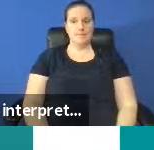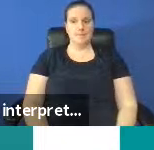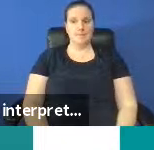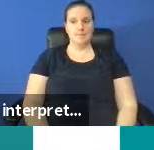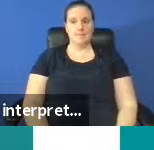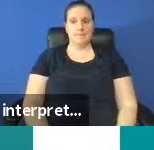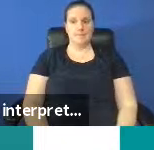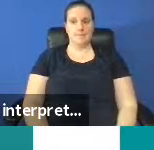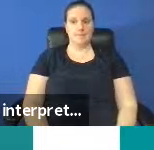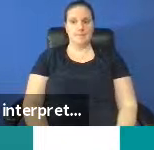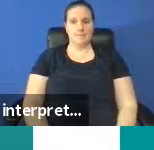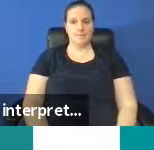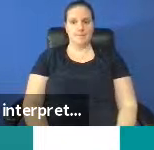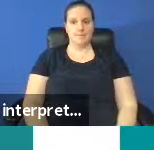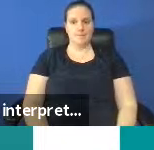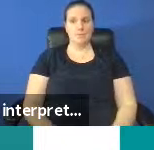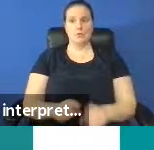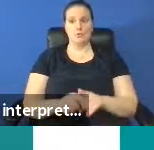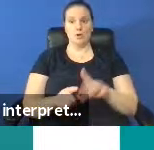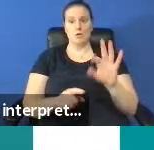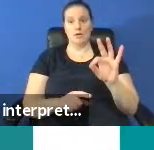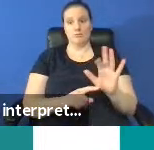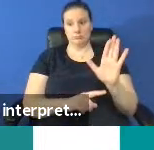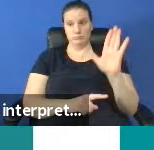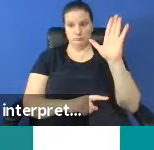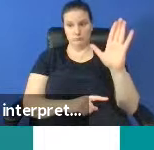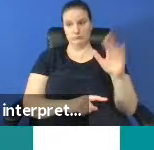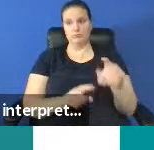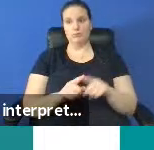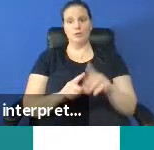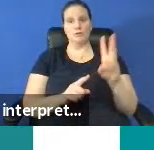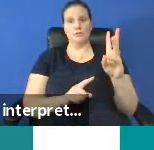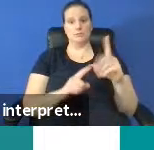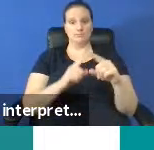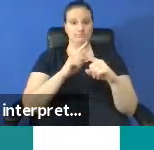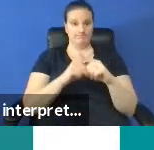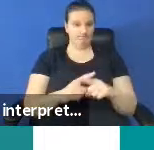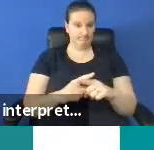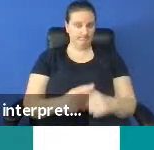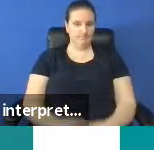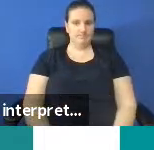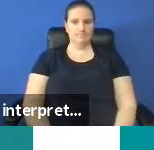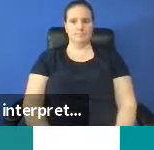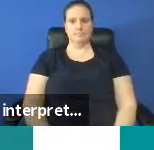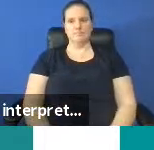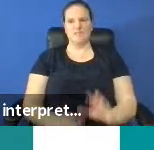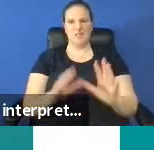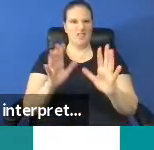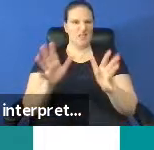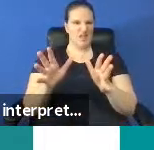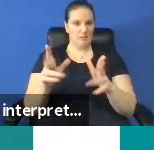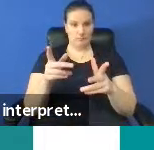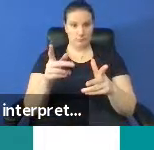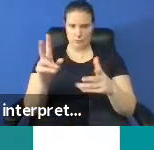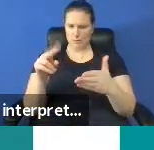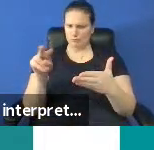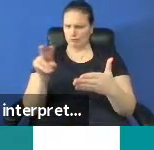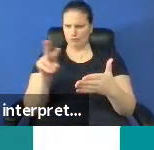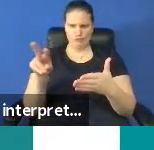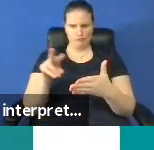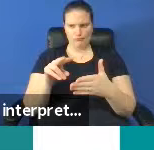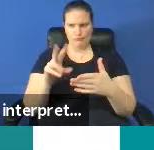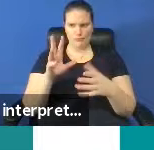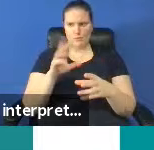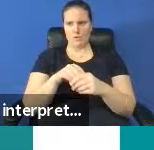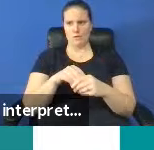701376. And dial *9 to raise your hand and *6 to unmute yourself. And I'll leave this up for anyone who wants to